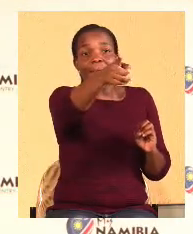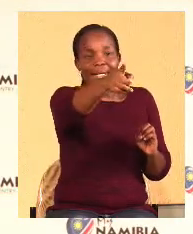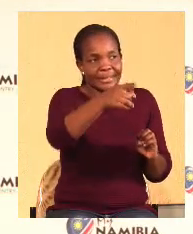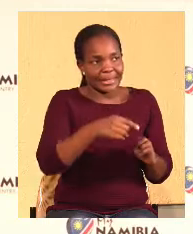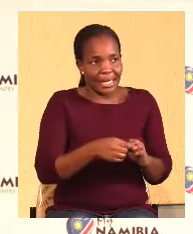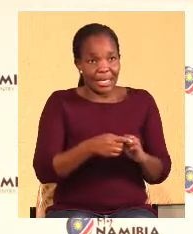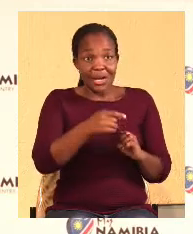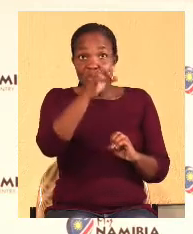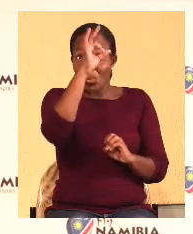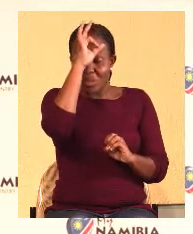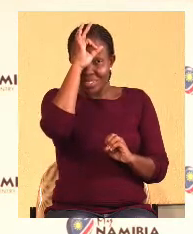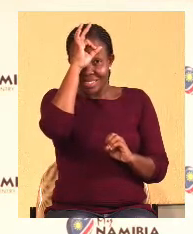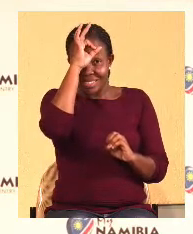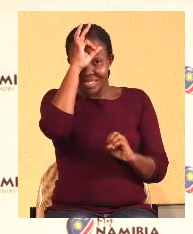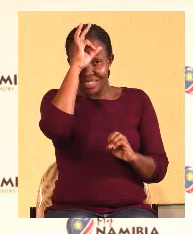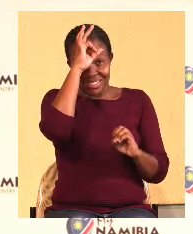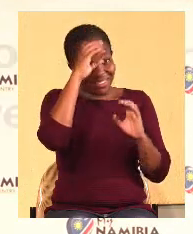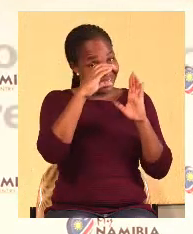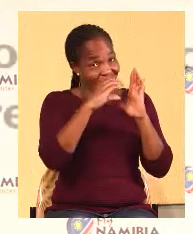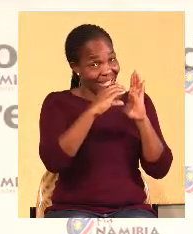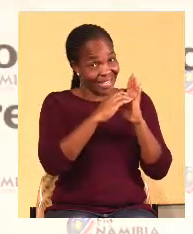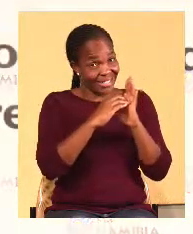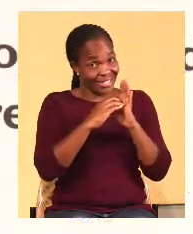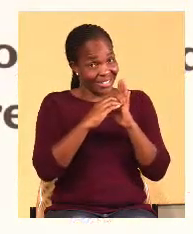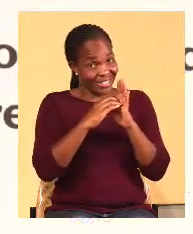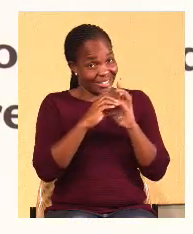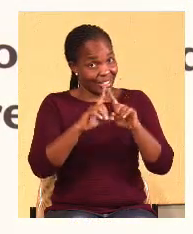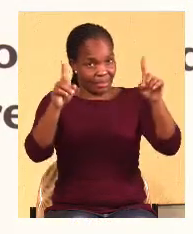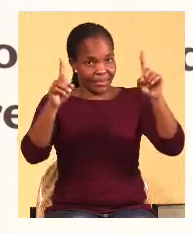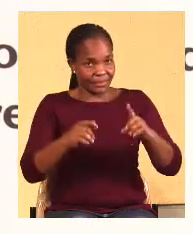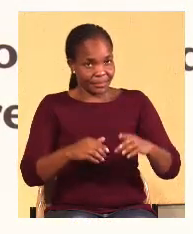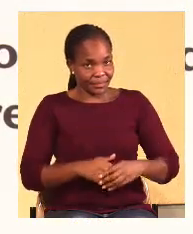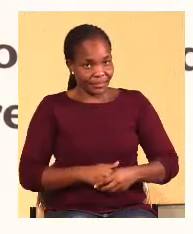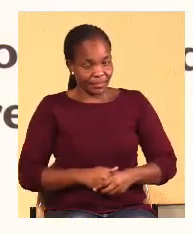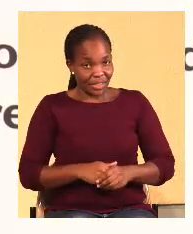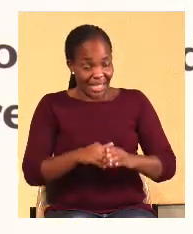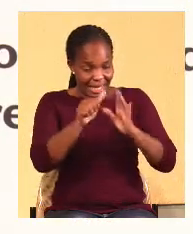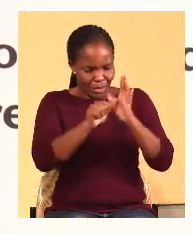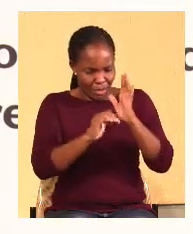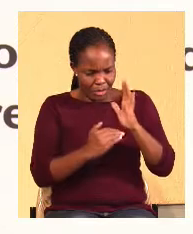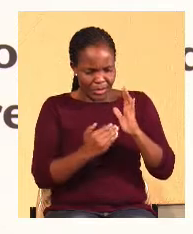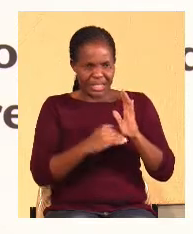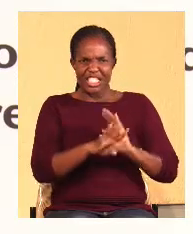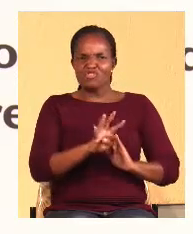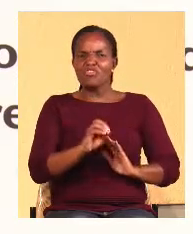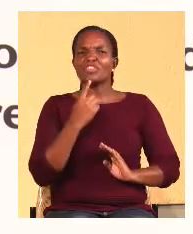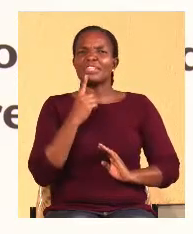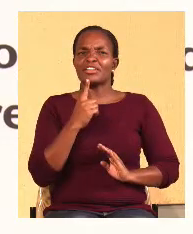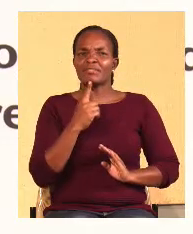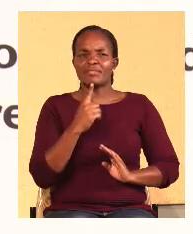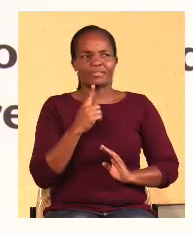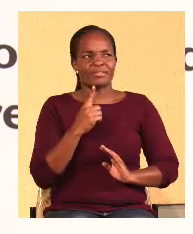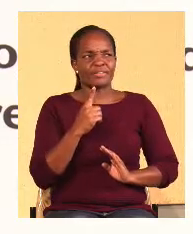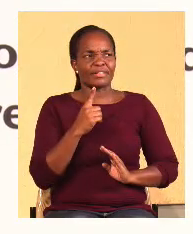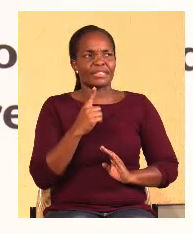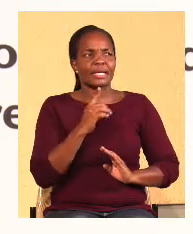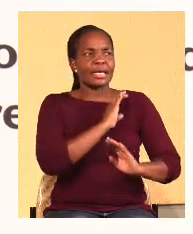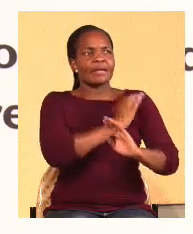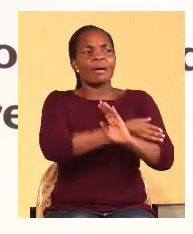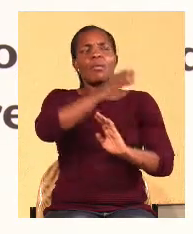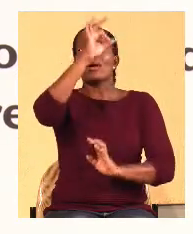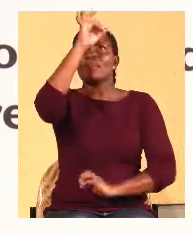Police Act, under the Criminal Procedure Act, under Section 40, it provides a broad scope for the